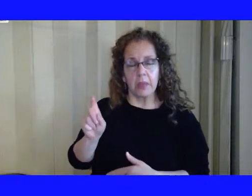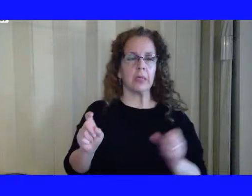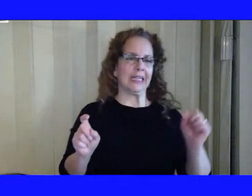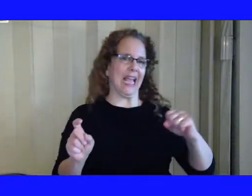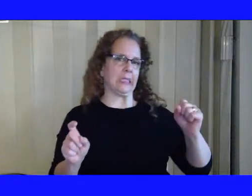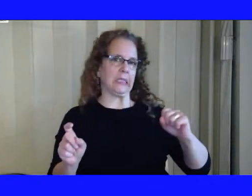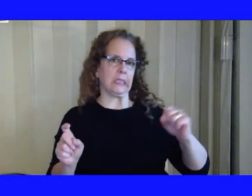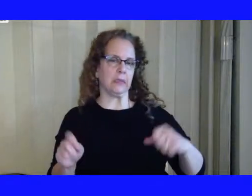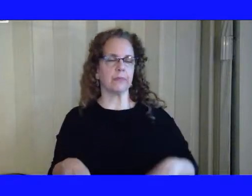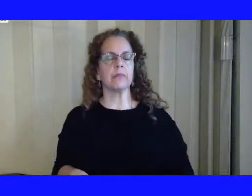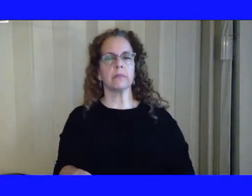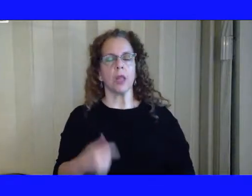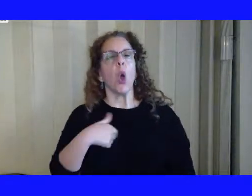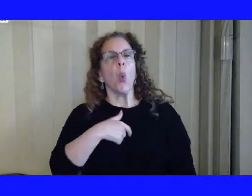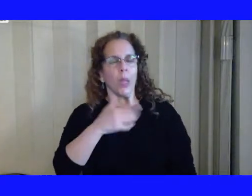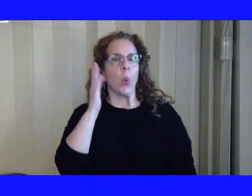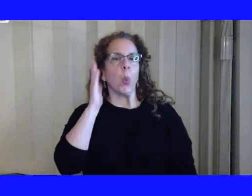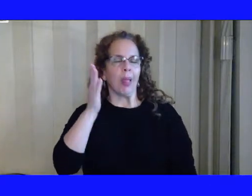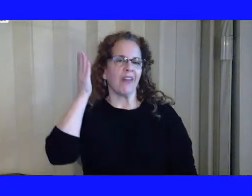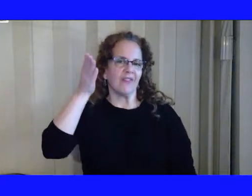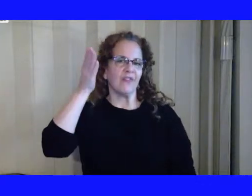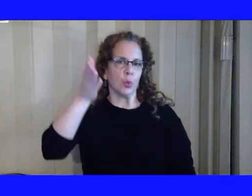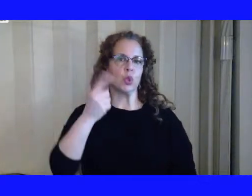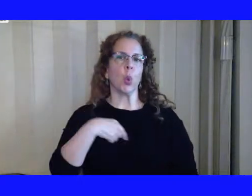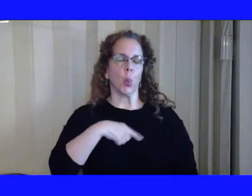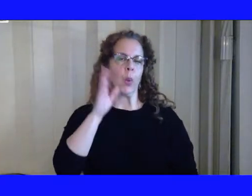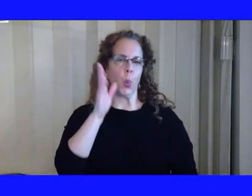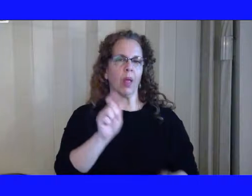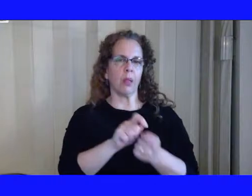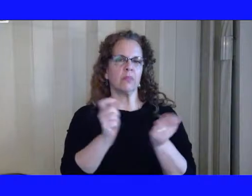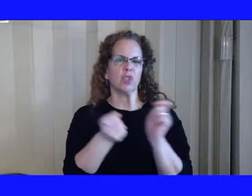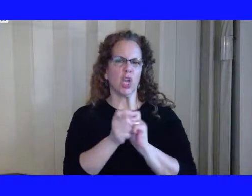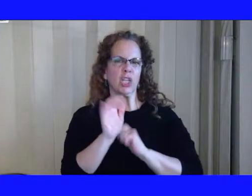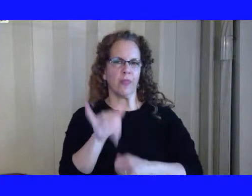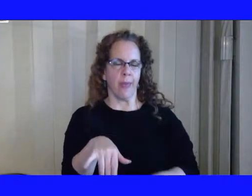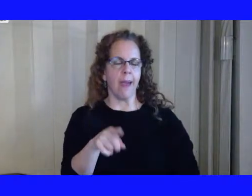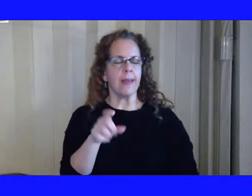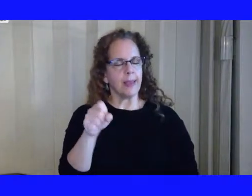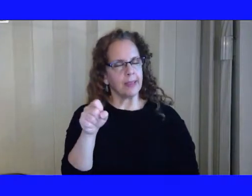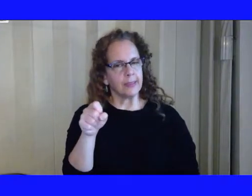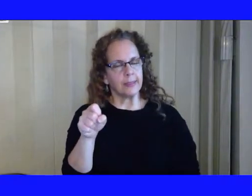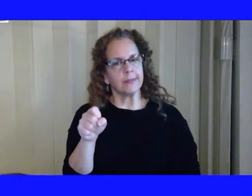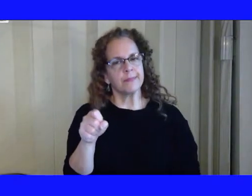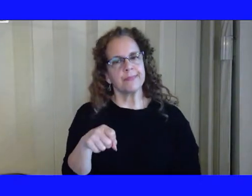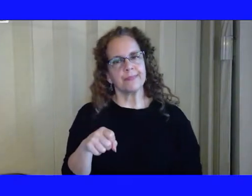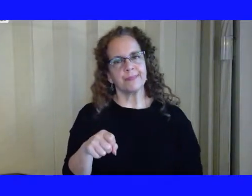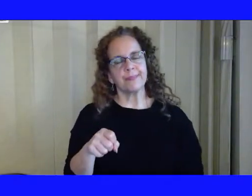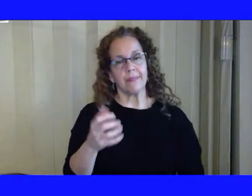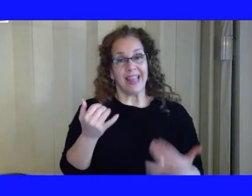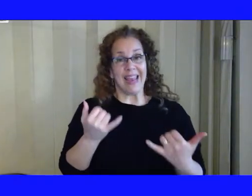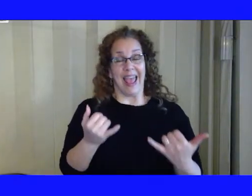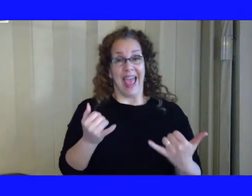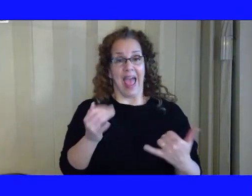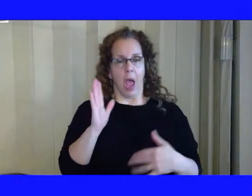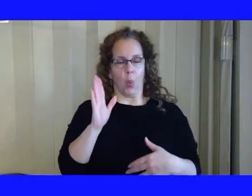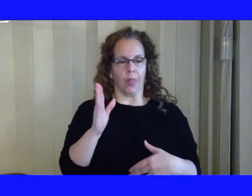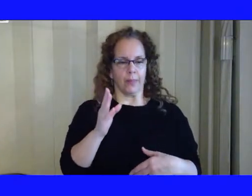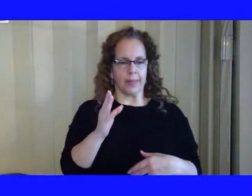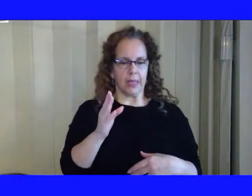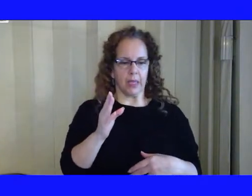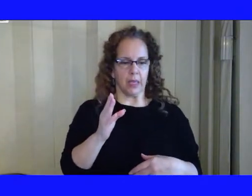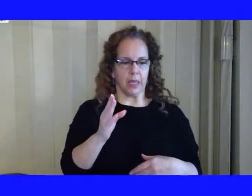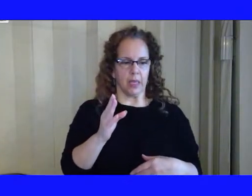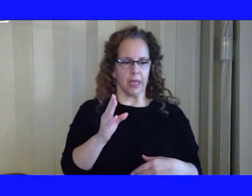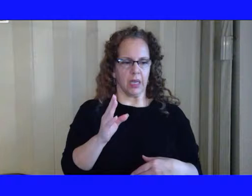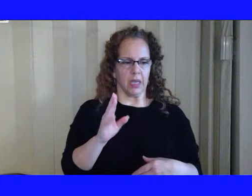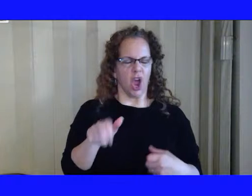of course, affects timeliness of investigations is if the person, if either the person